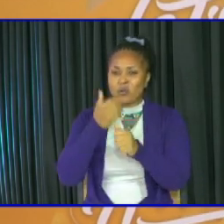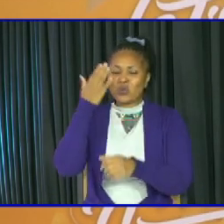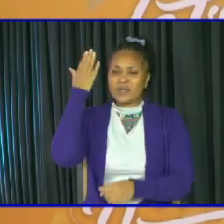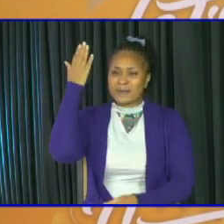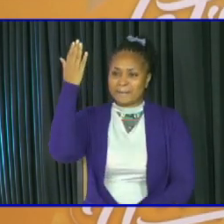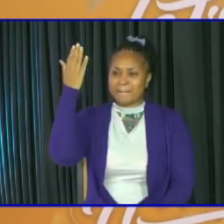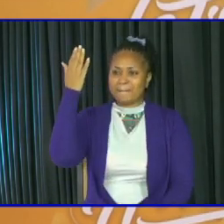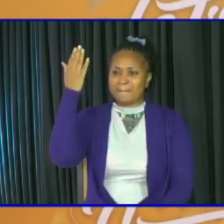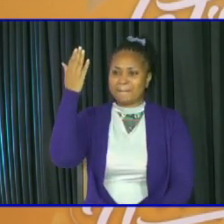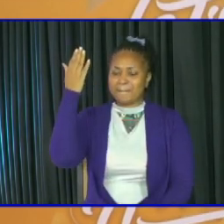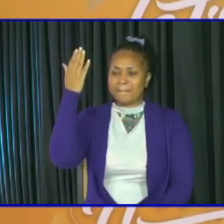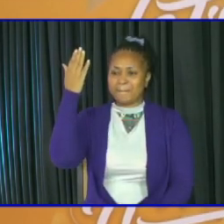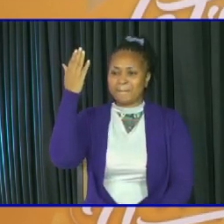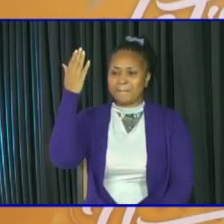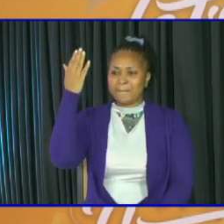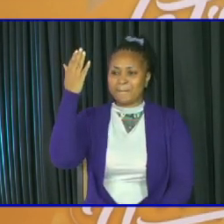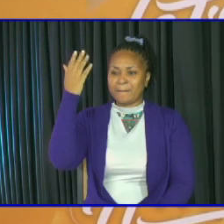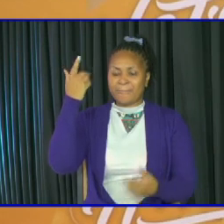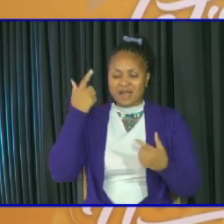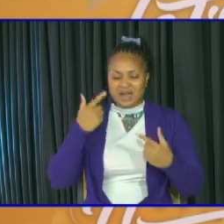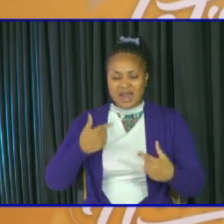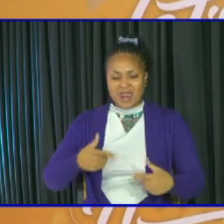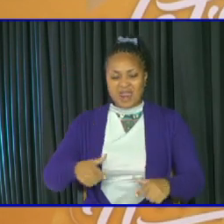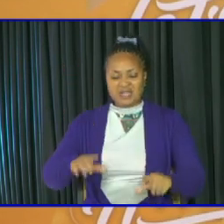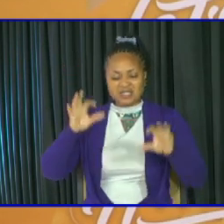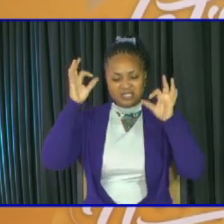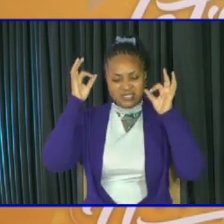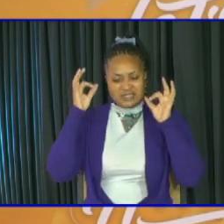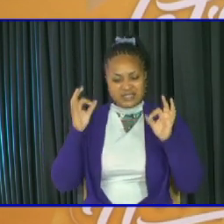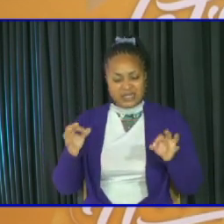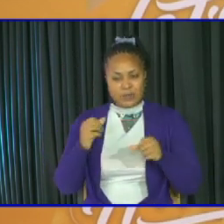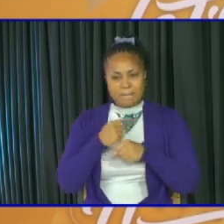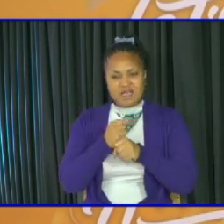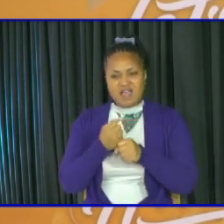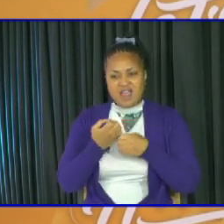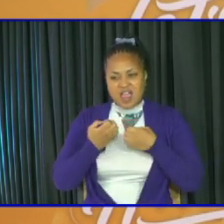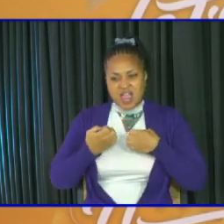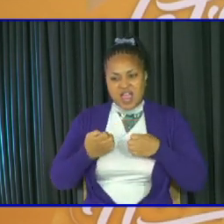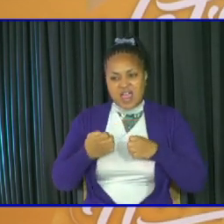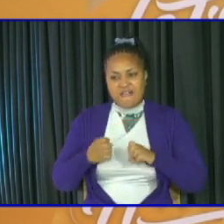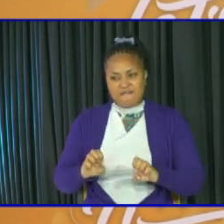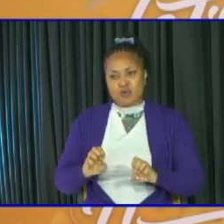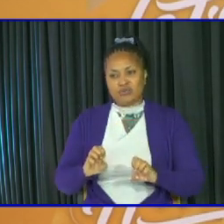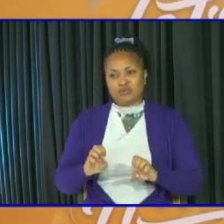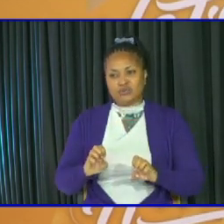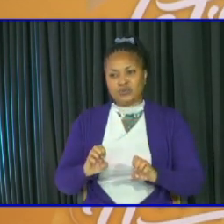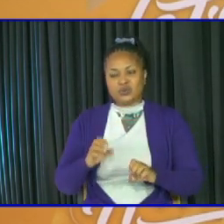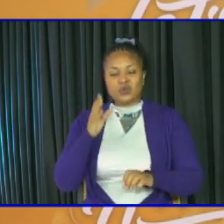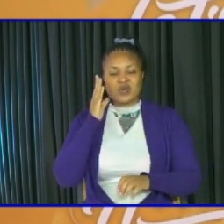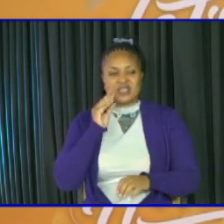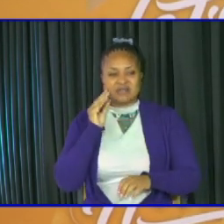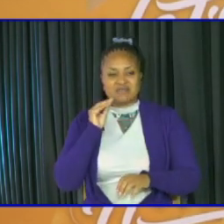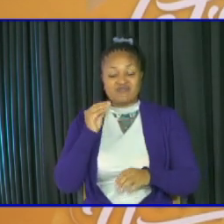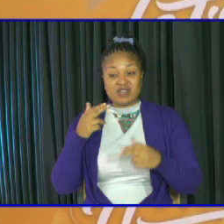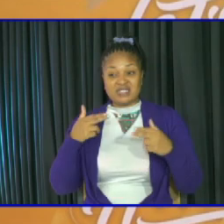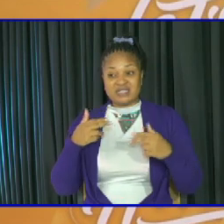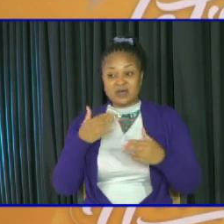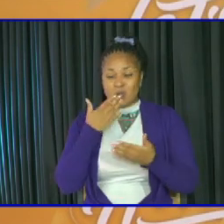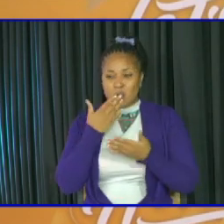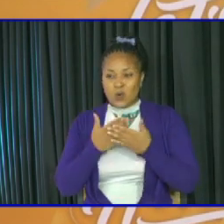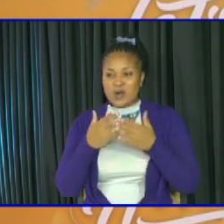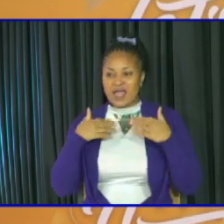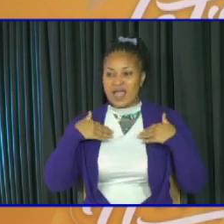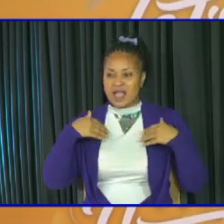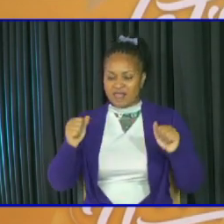us make a decided effort to experience holistic health